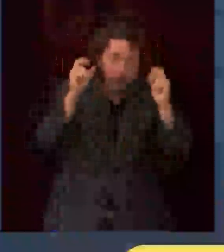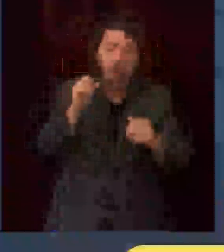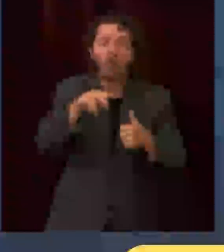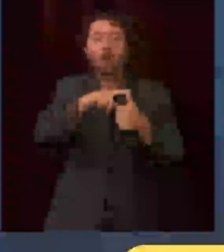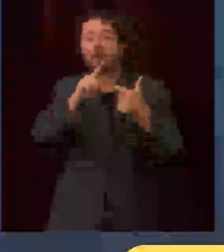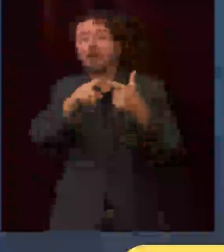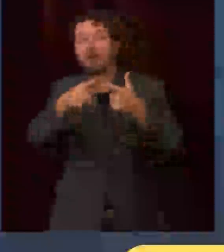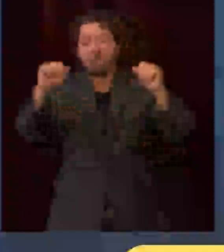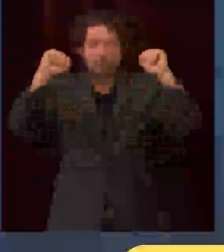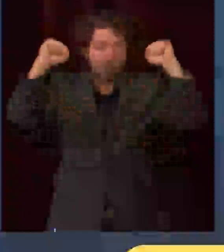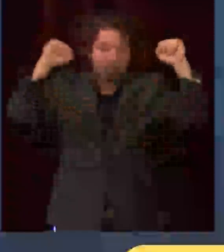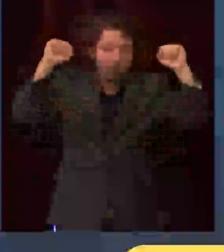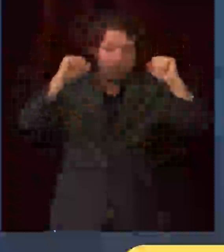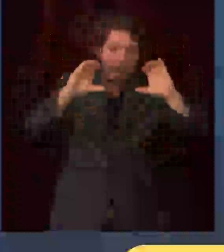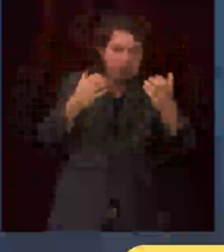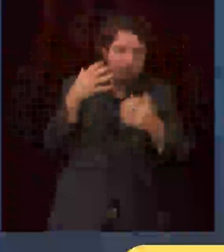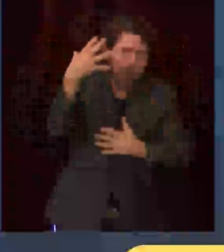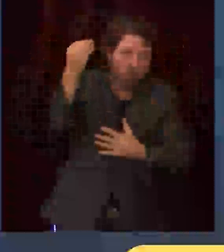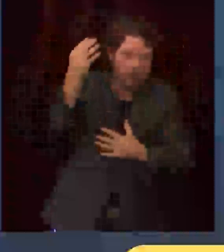basis.